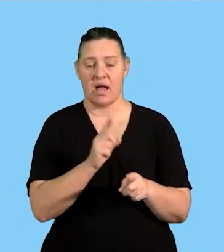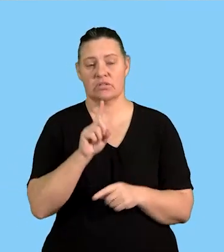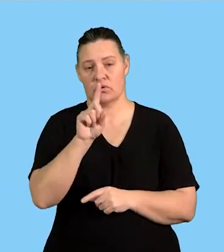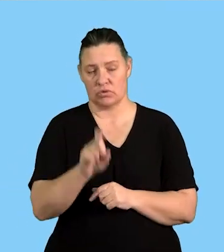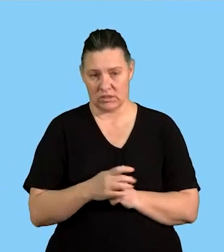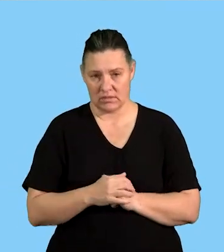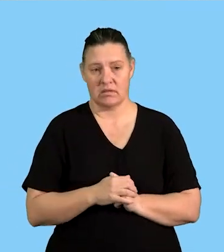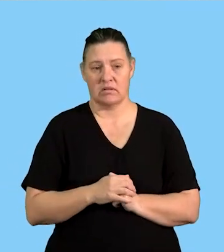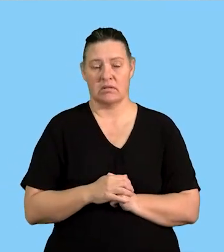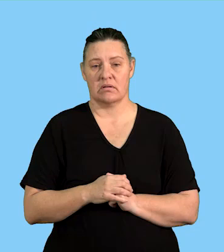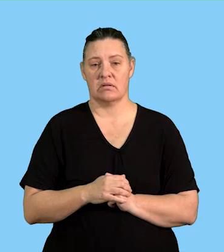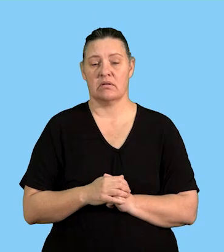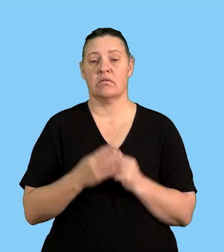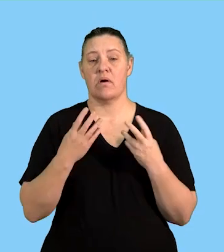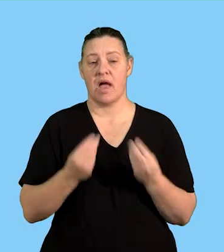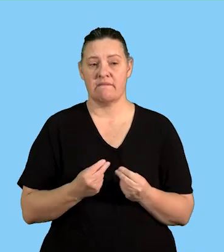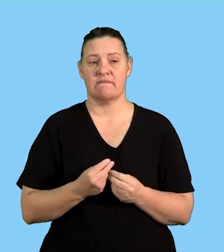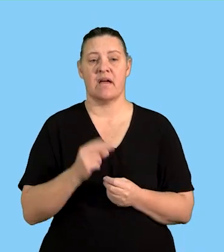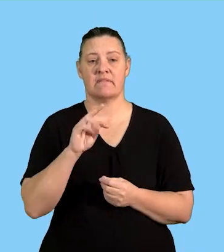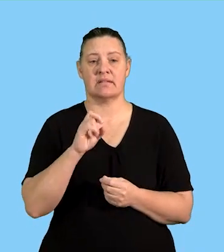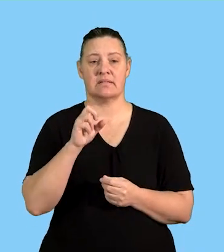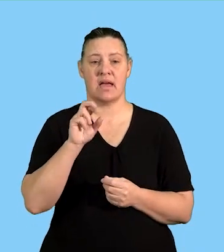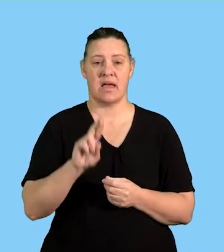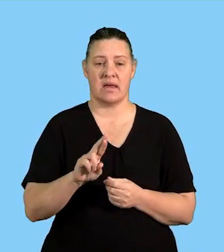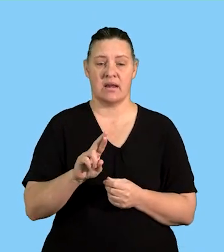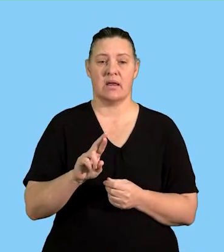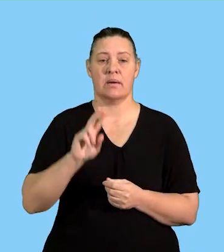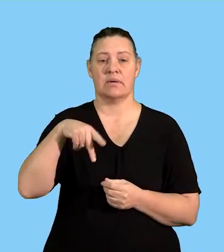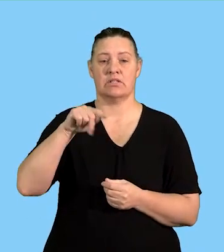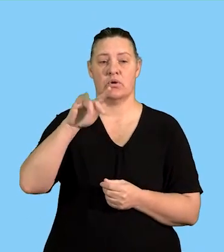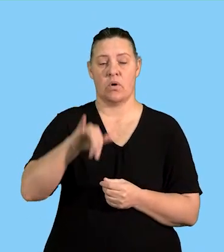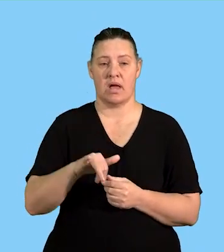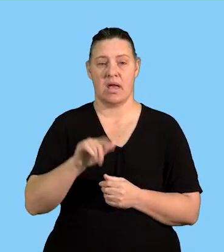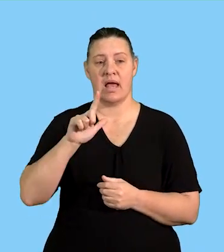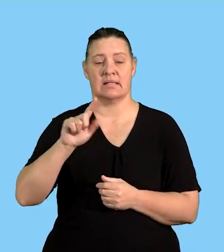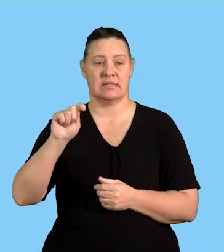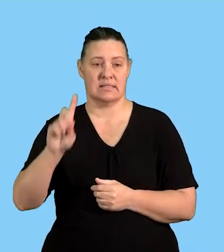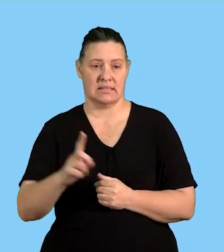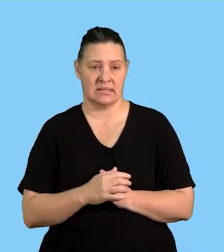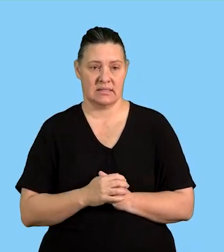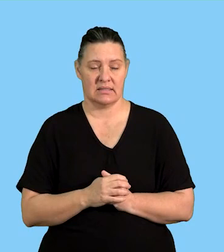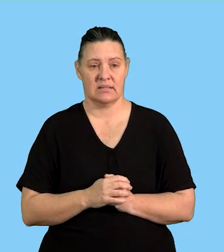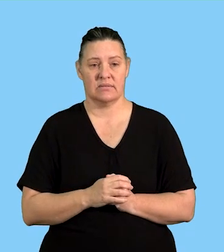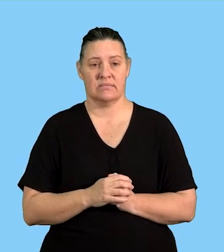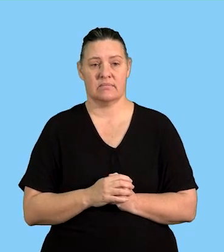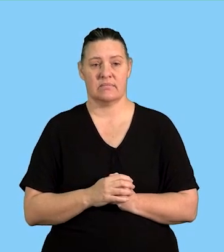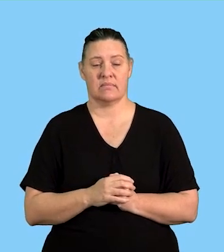answer questions that follow. Now, we have Venter Pty Ltd. Venter Pty